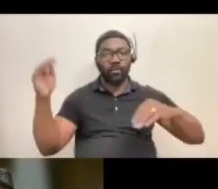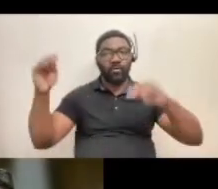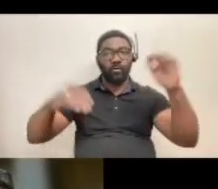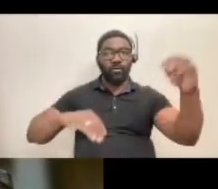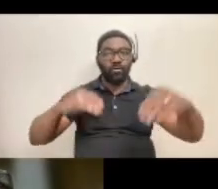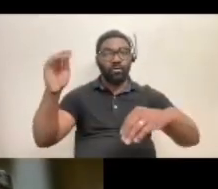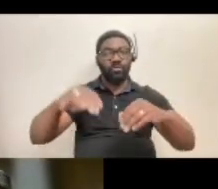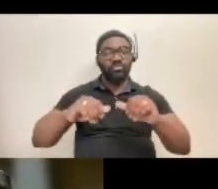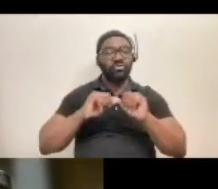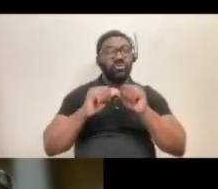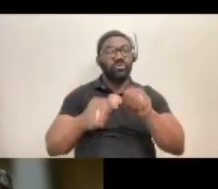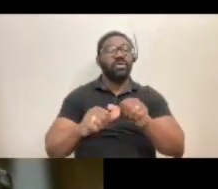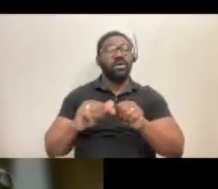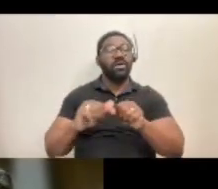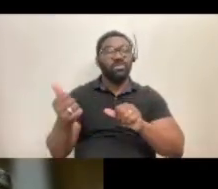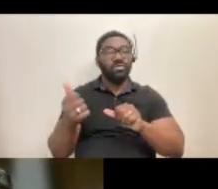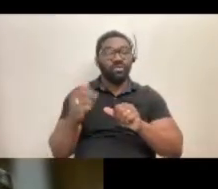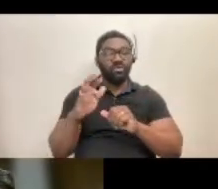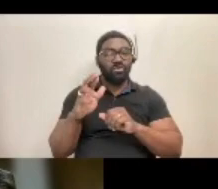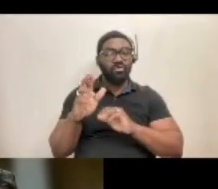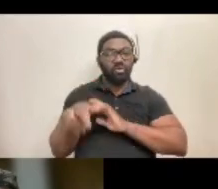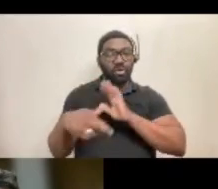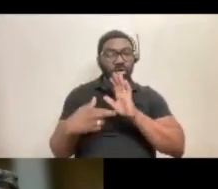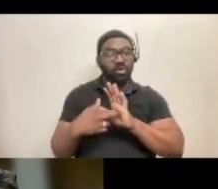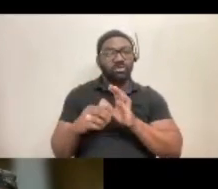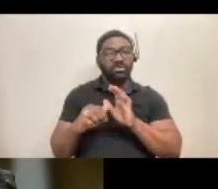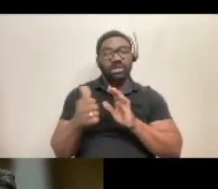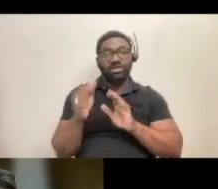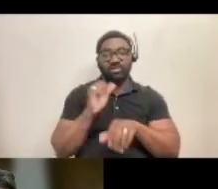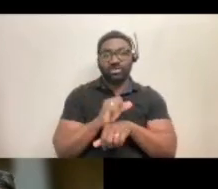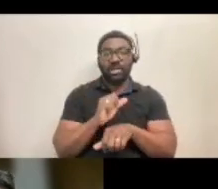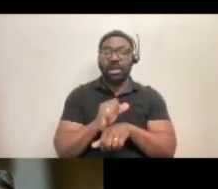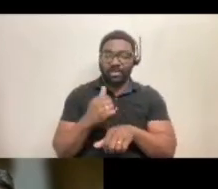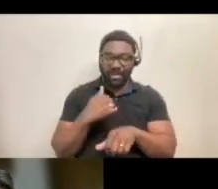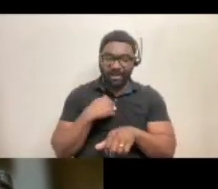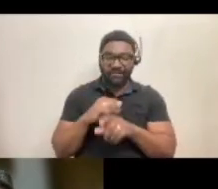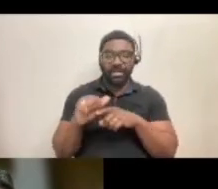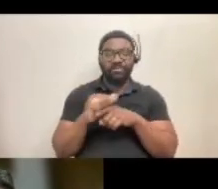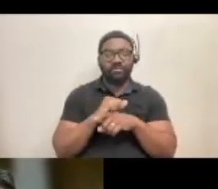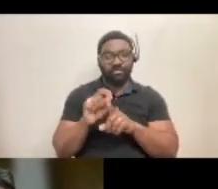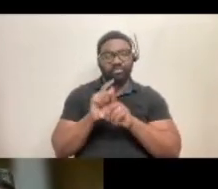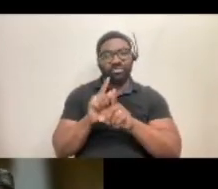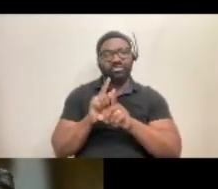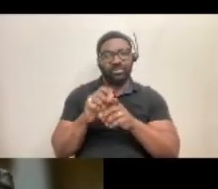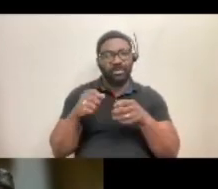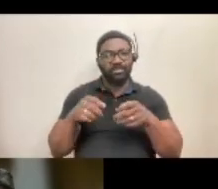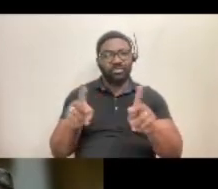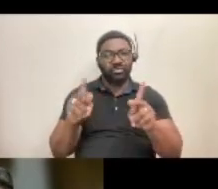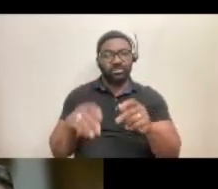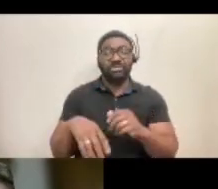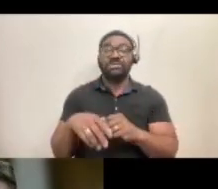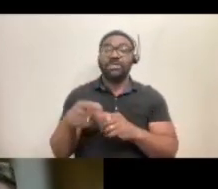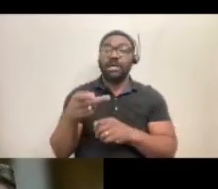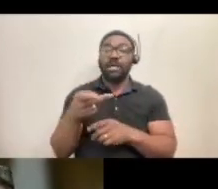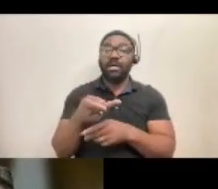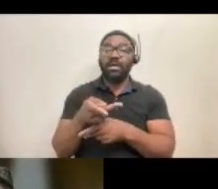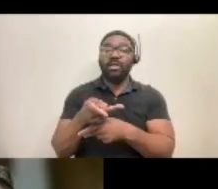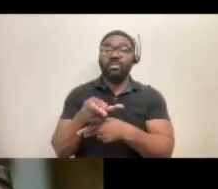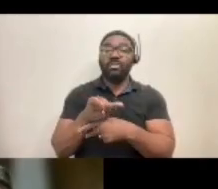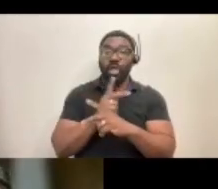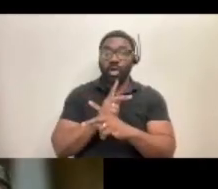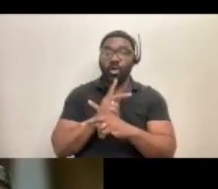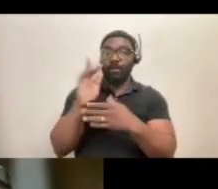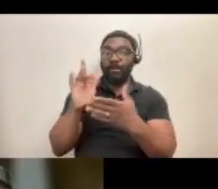and move forward. There's some the apprenticeship opportunities. There's also some loan repayment opportunities depending